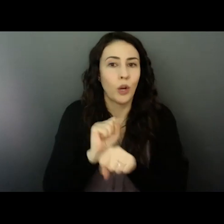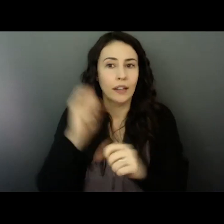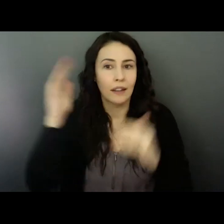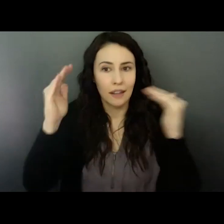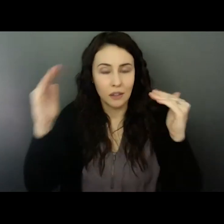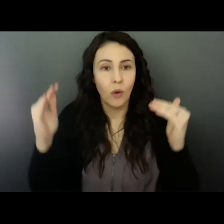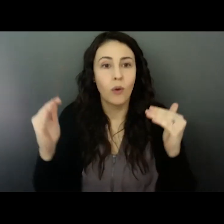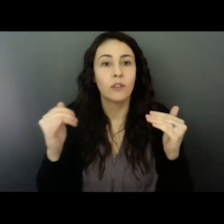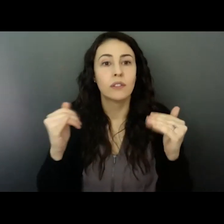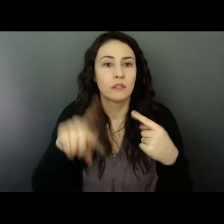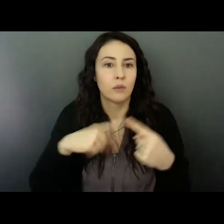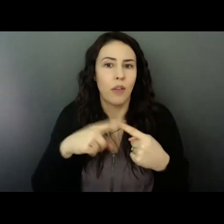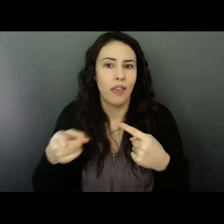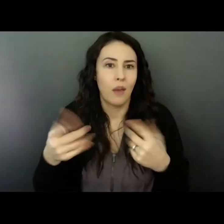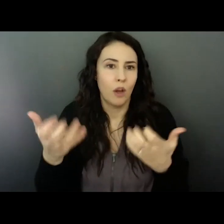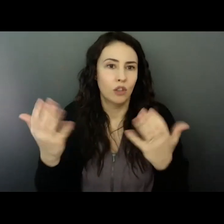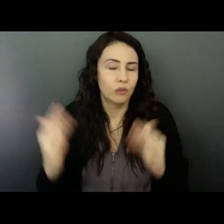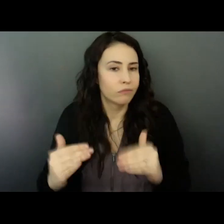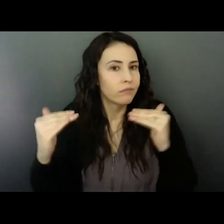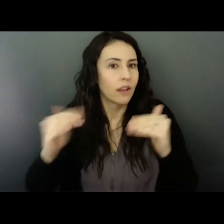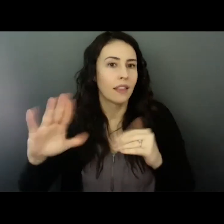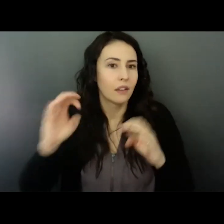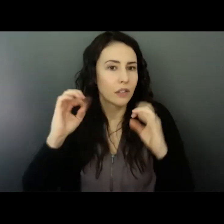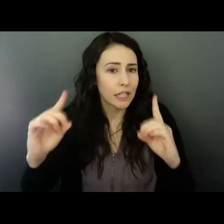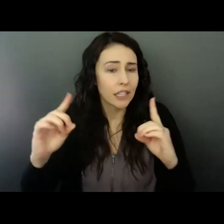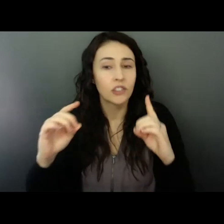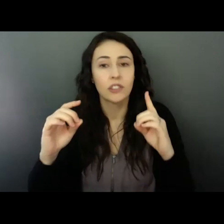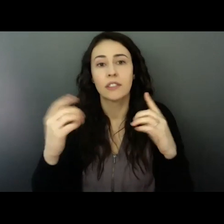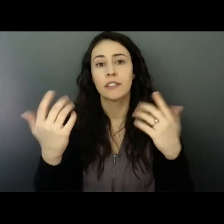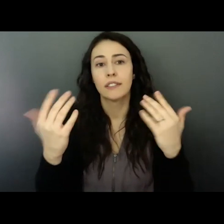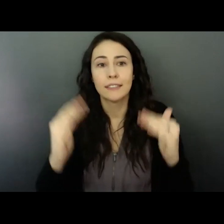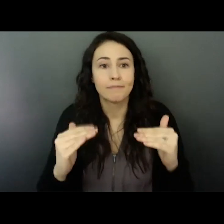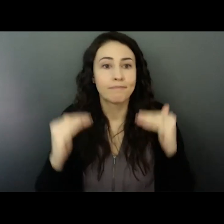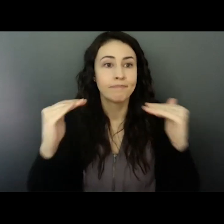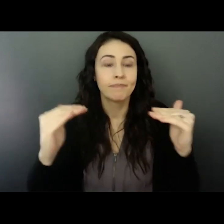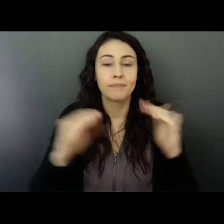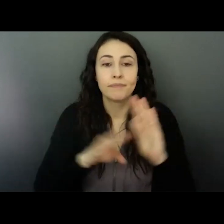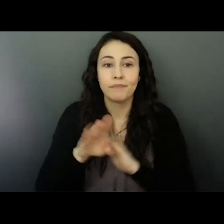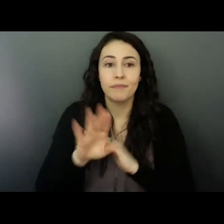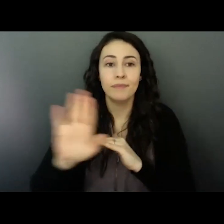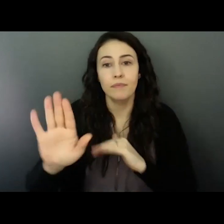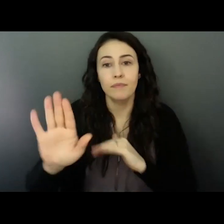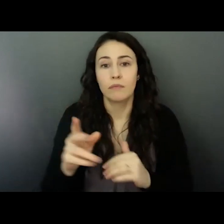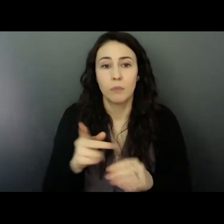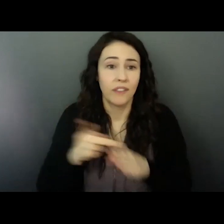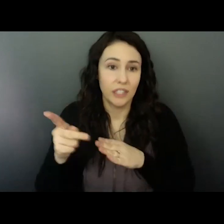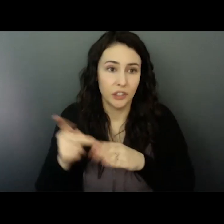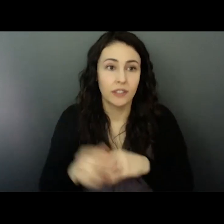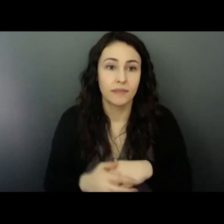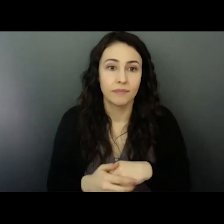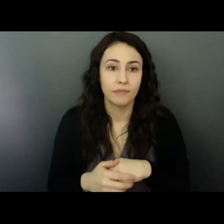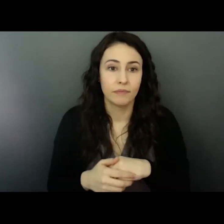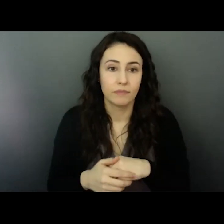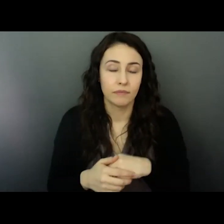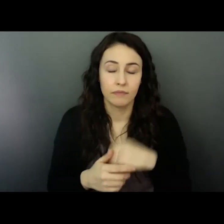advance in their educational pursuit and advance in their profession. So Capella has